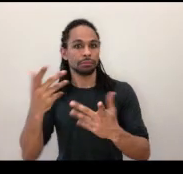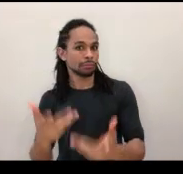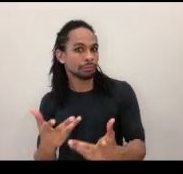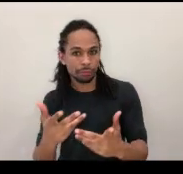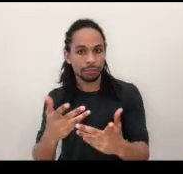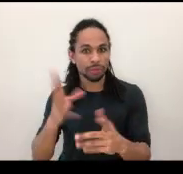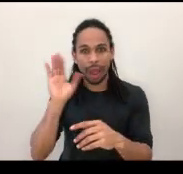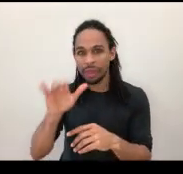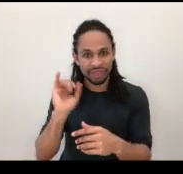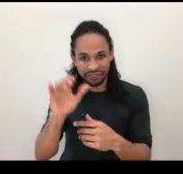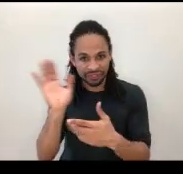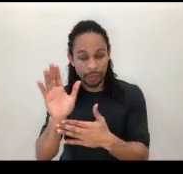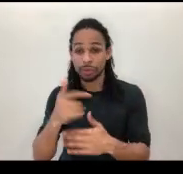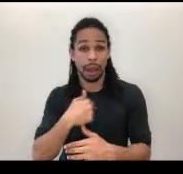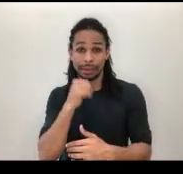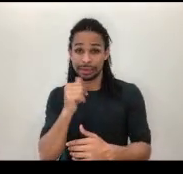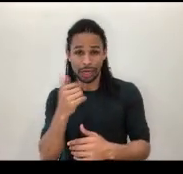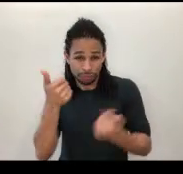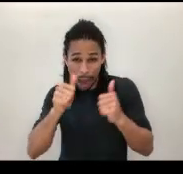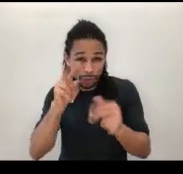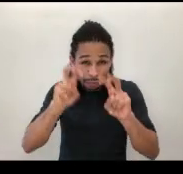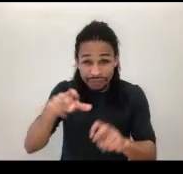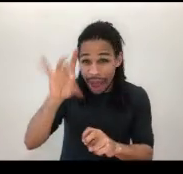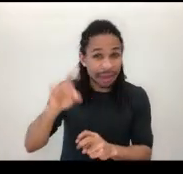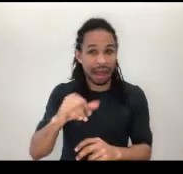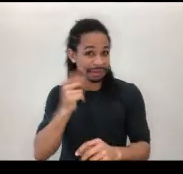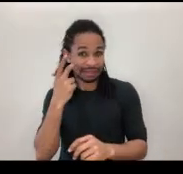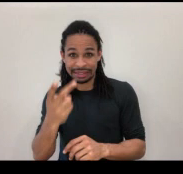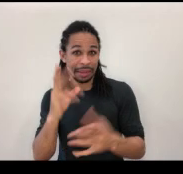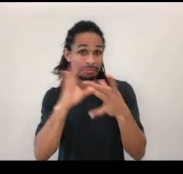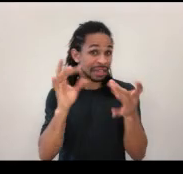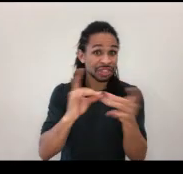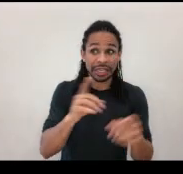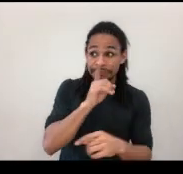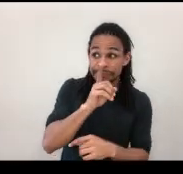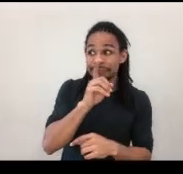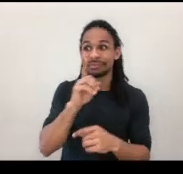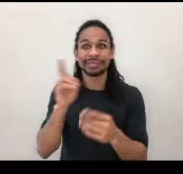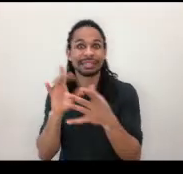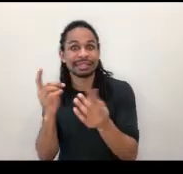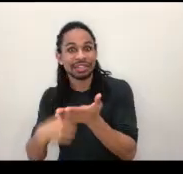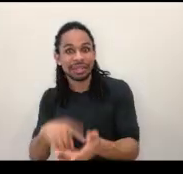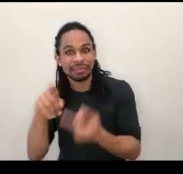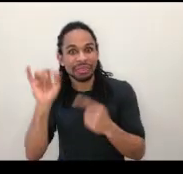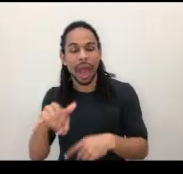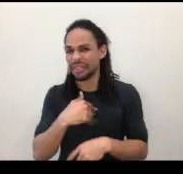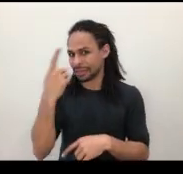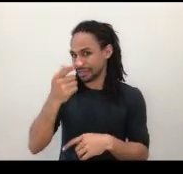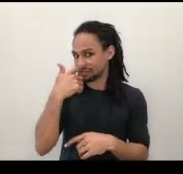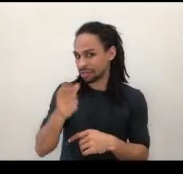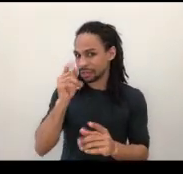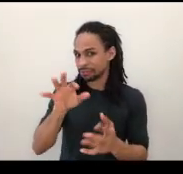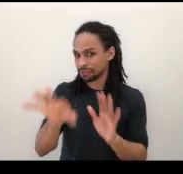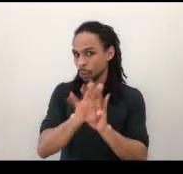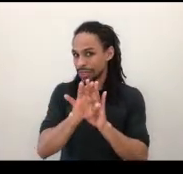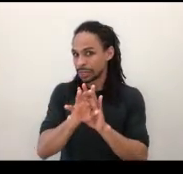I didn't see any mention or discussion about it. And I think that is a very interesting choice to have.